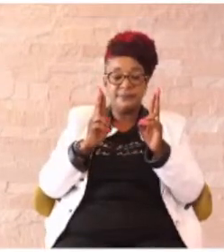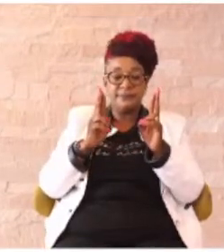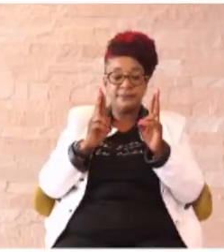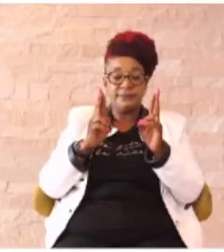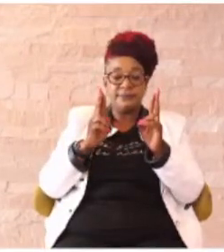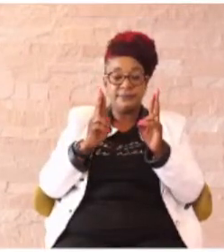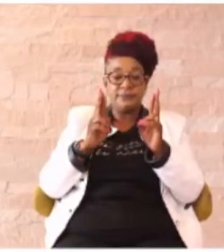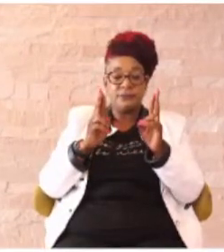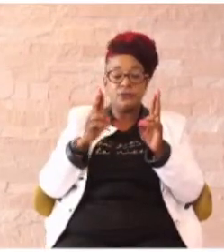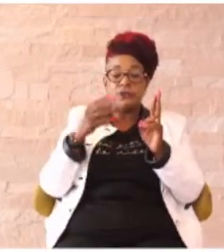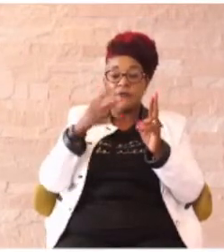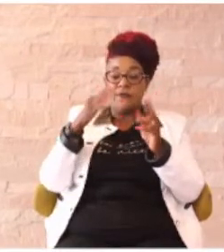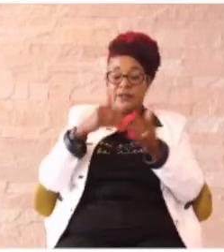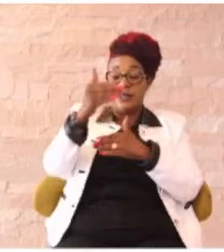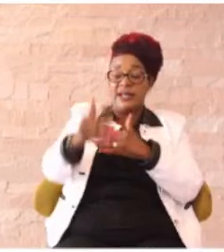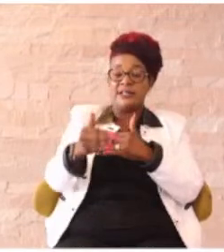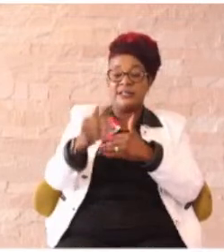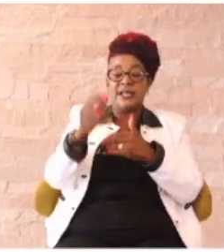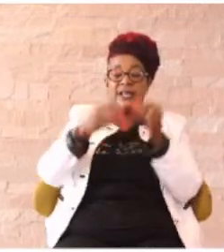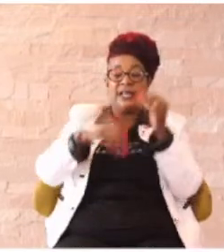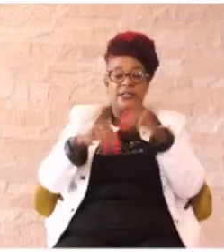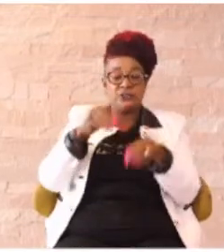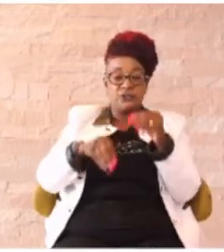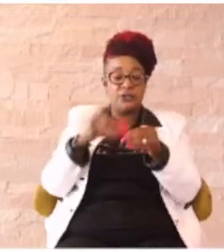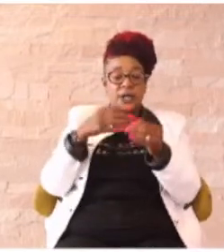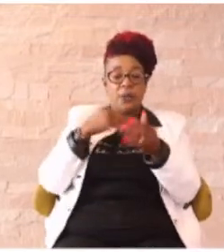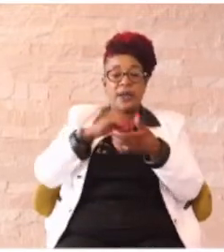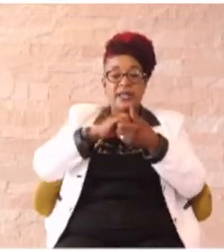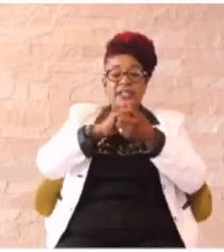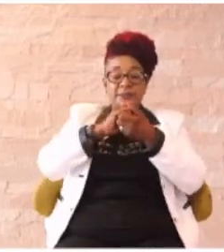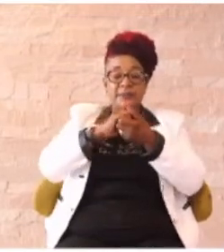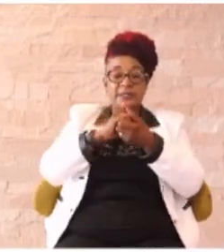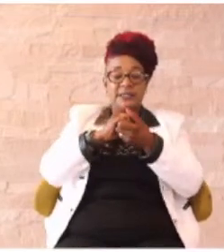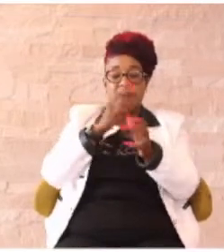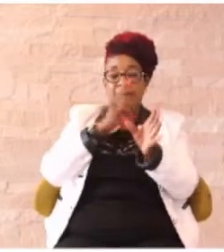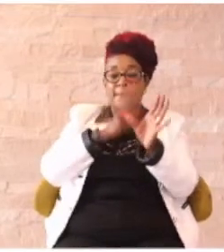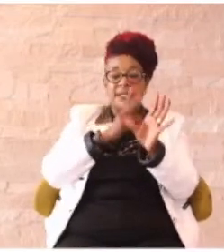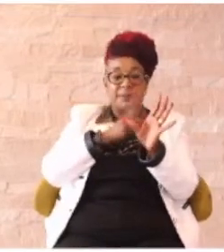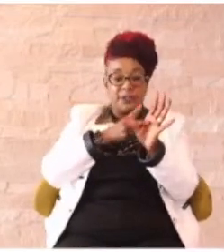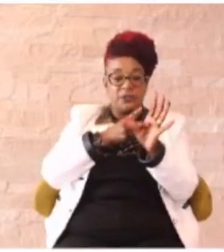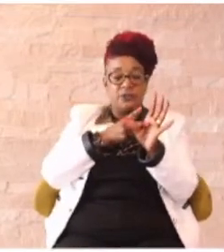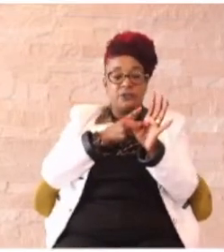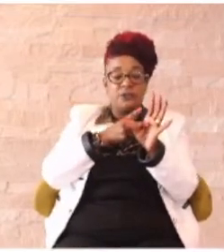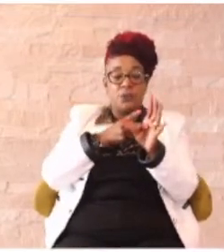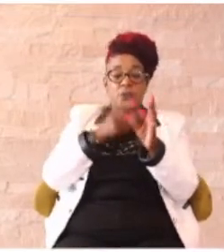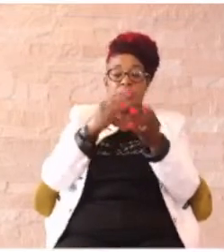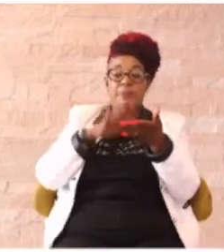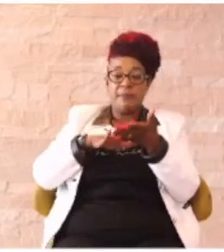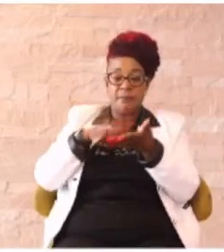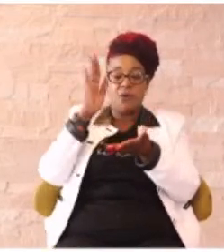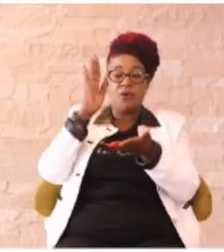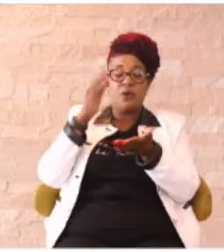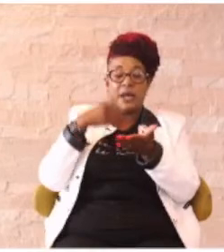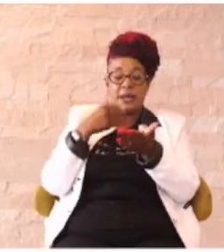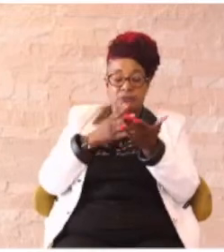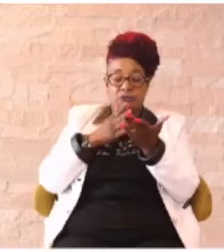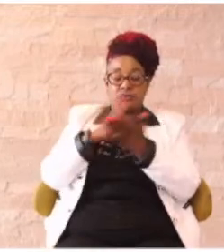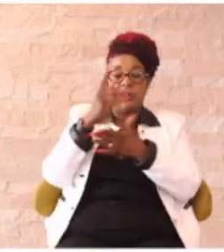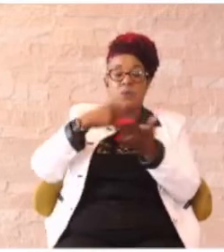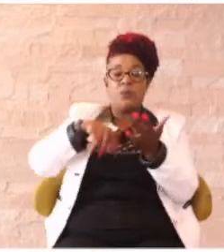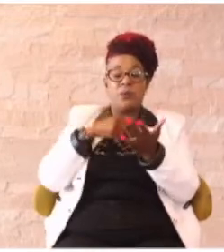for the coming election. Our engagement, participation will increase. I am sure we